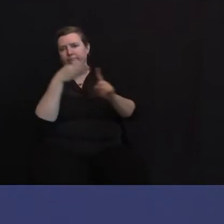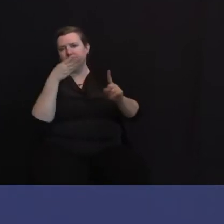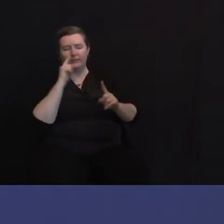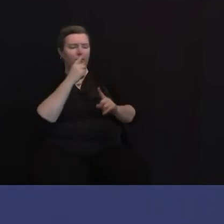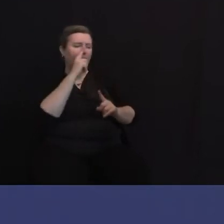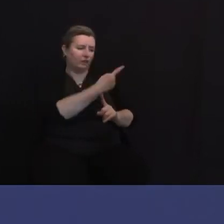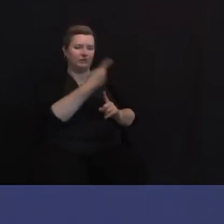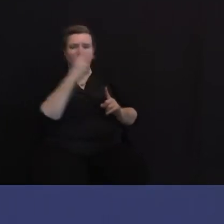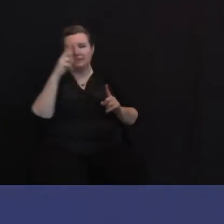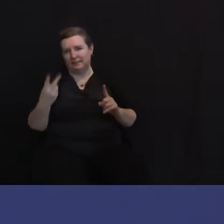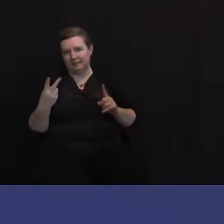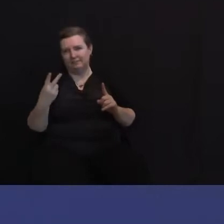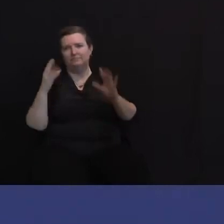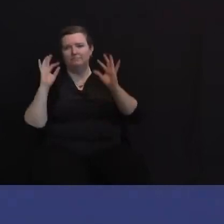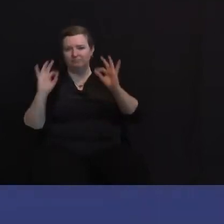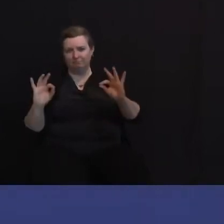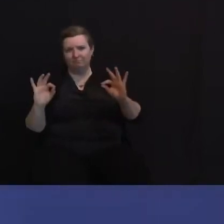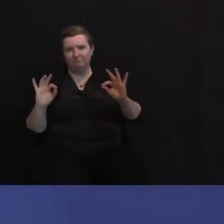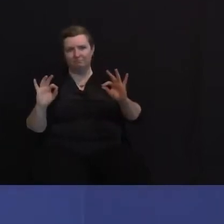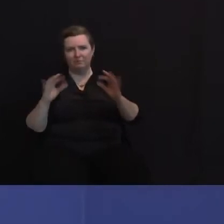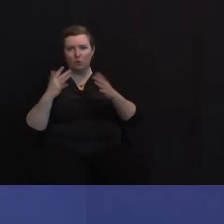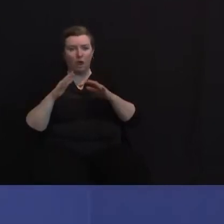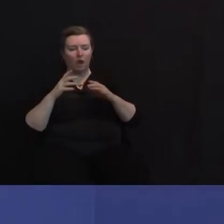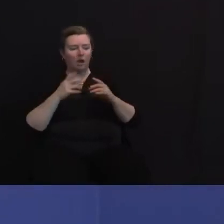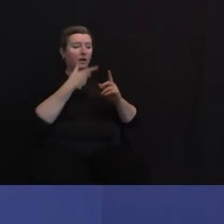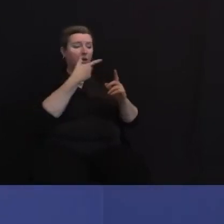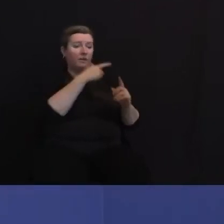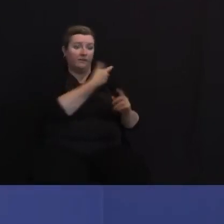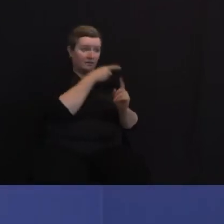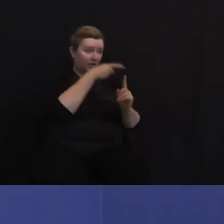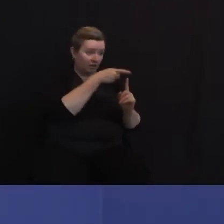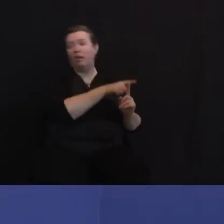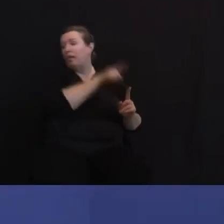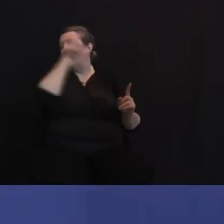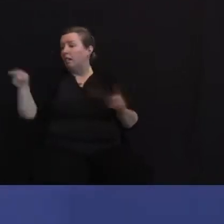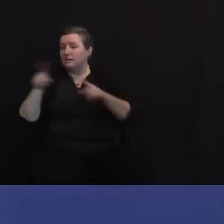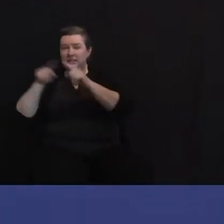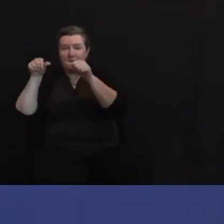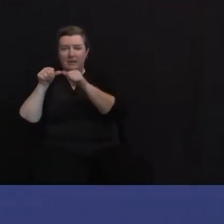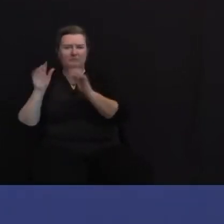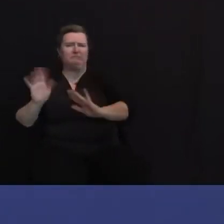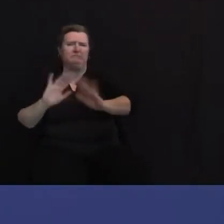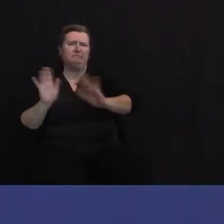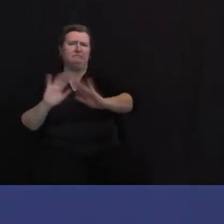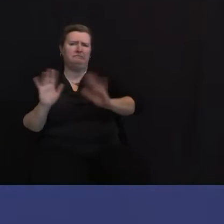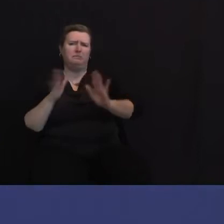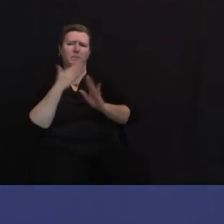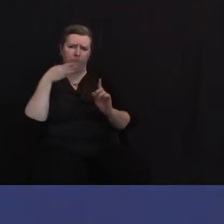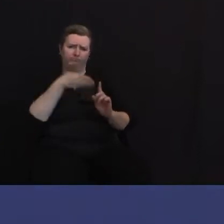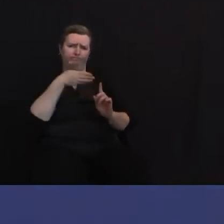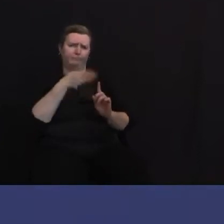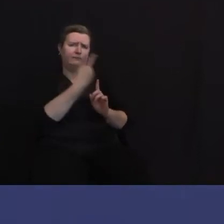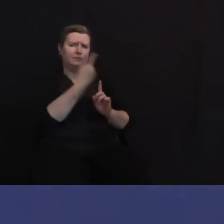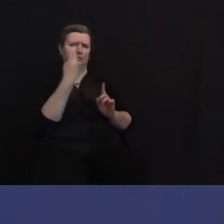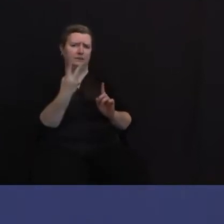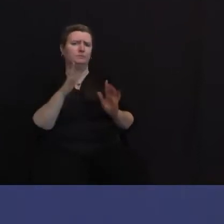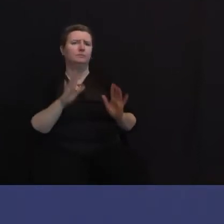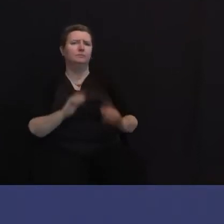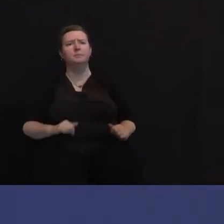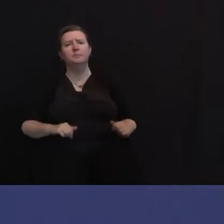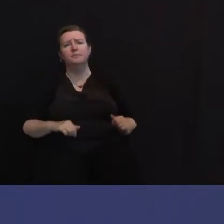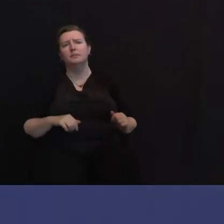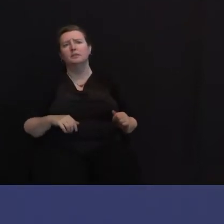We've that's- had instances of that. where You need consistency. That's a very good footnote. And And by the way, I think it's easier on everybody if you